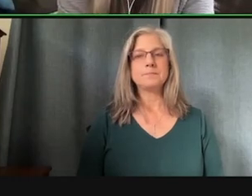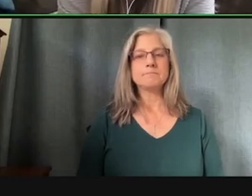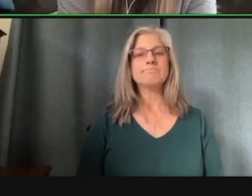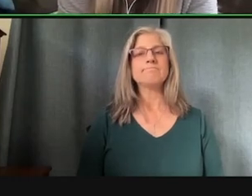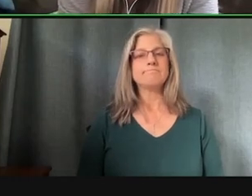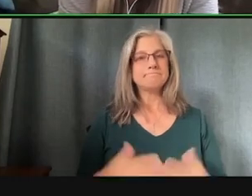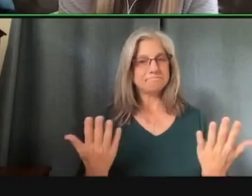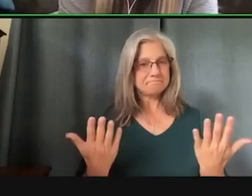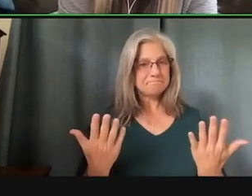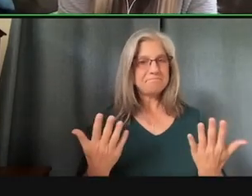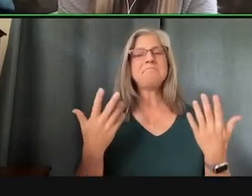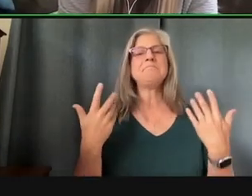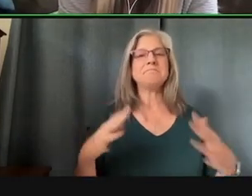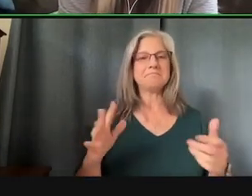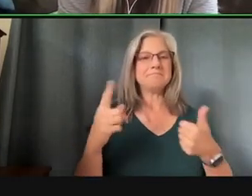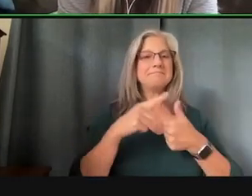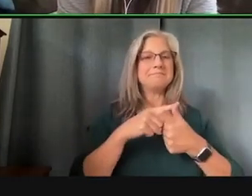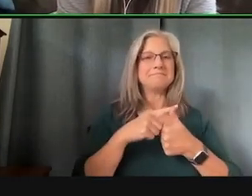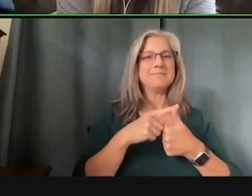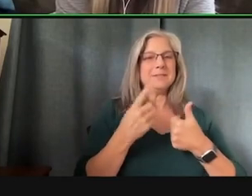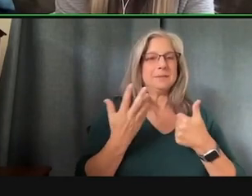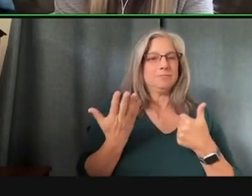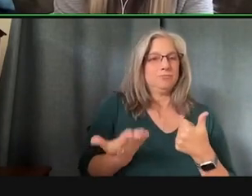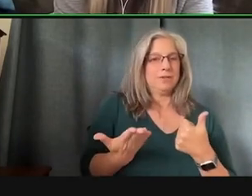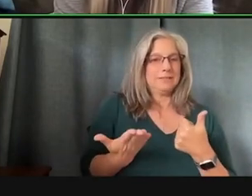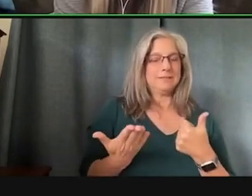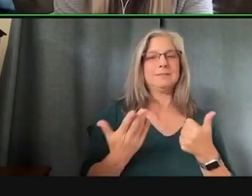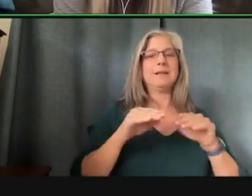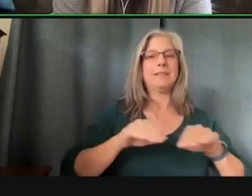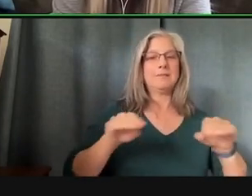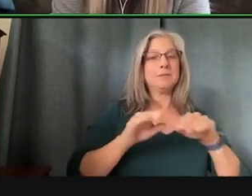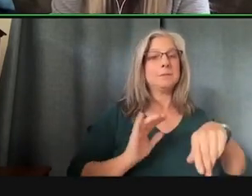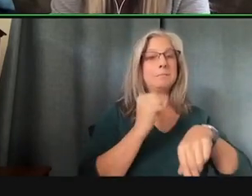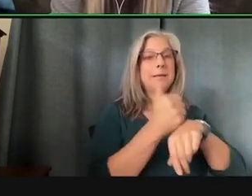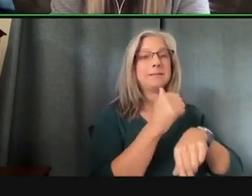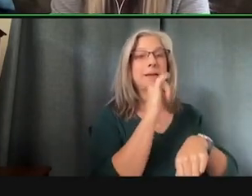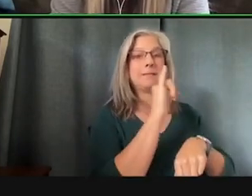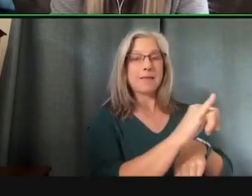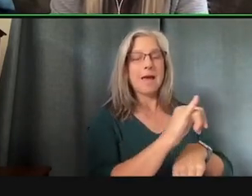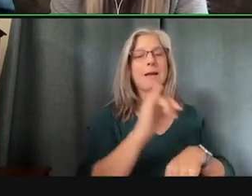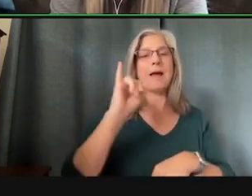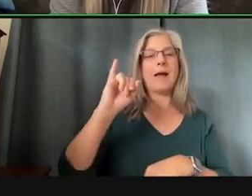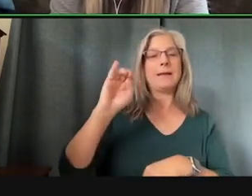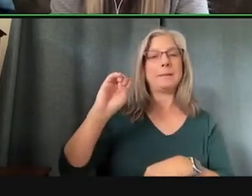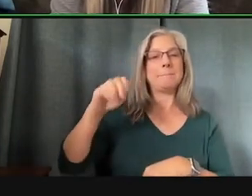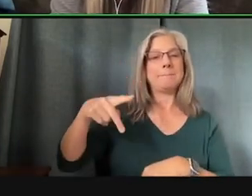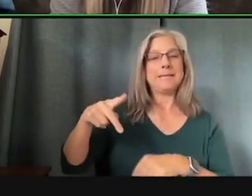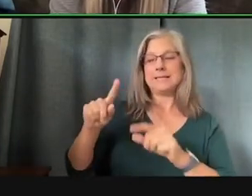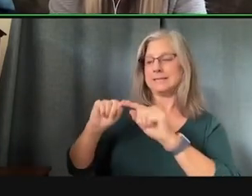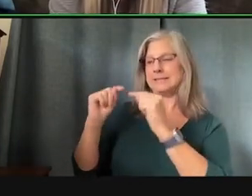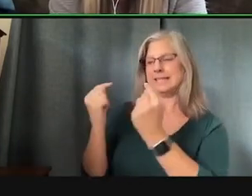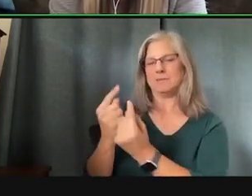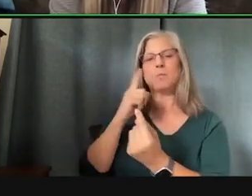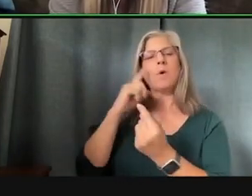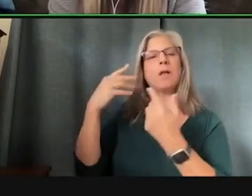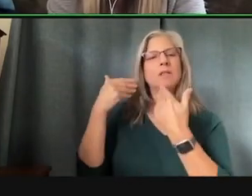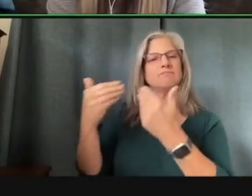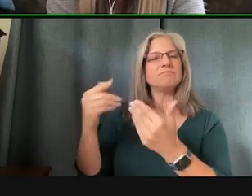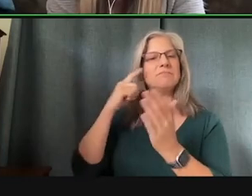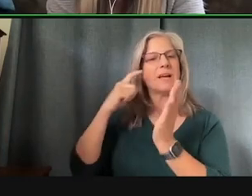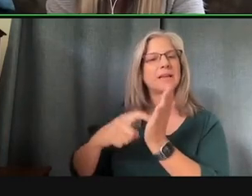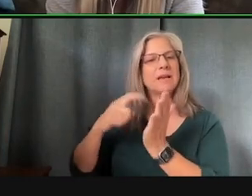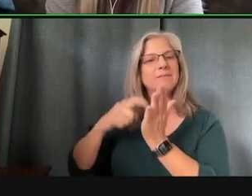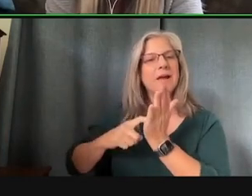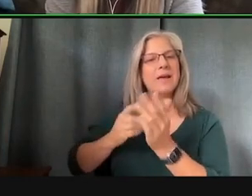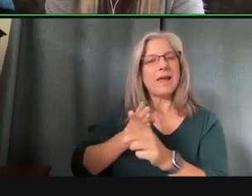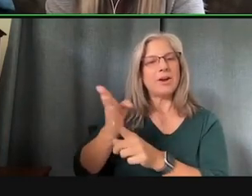So we've considered present levels. Based on those present levels, the IEP team will identify areas of need that